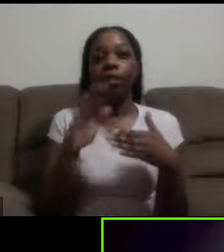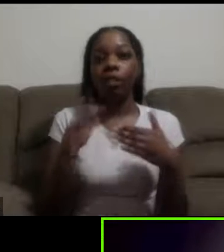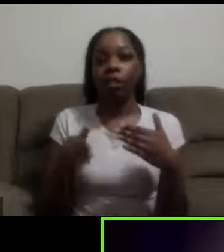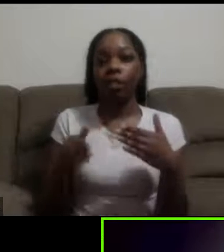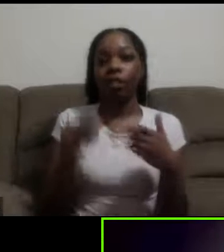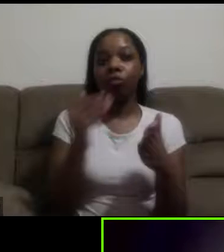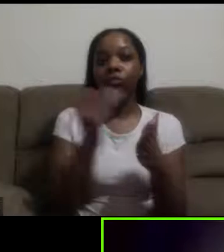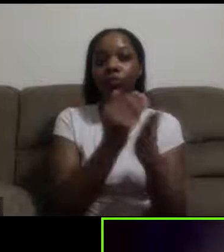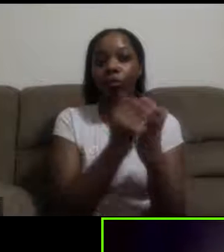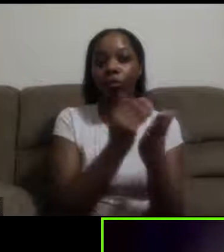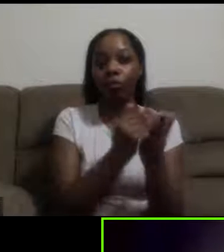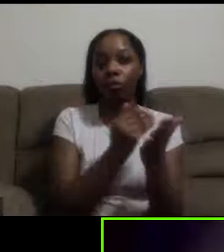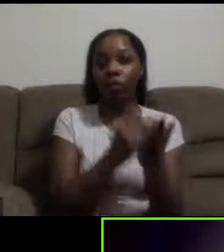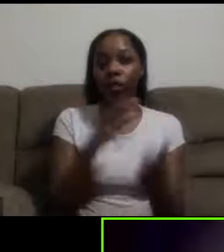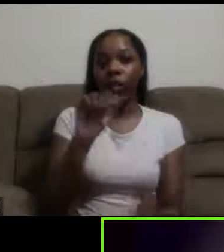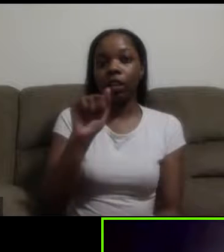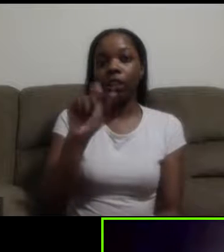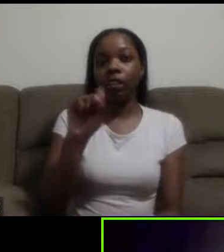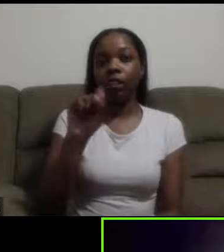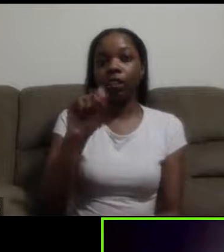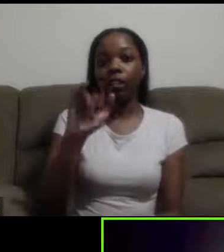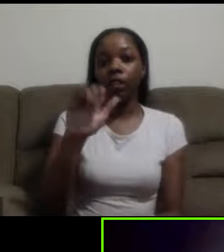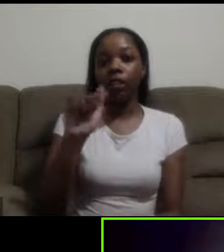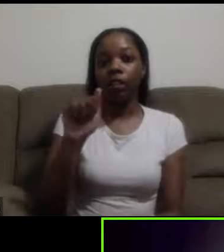you mind doing that for me, please?